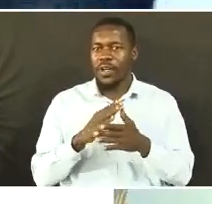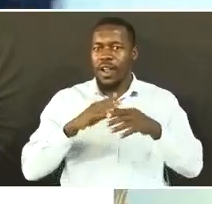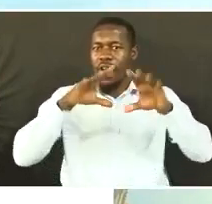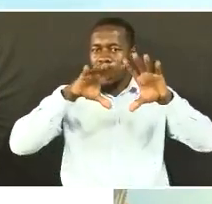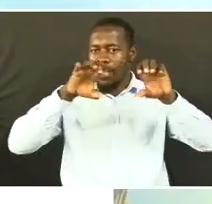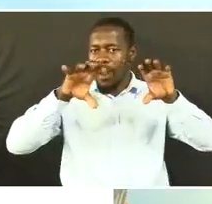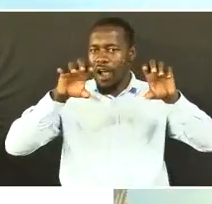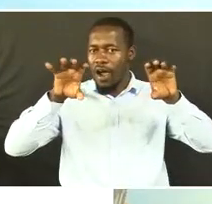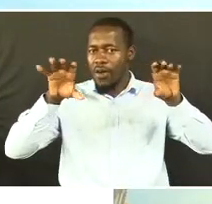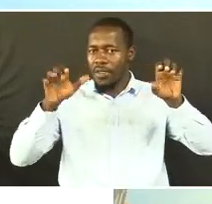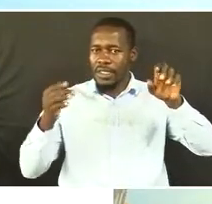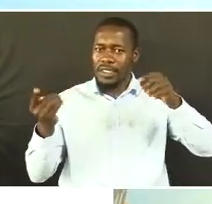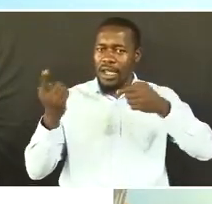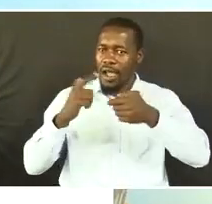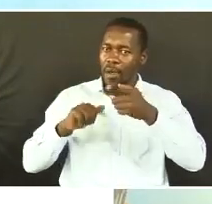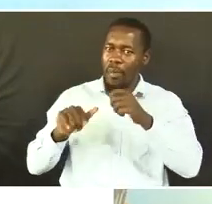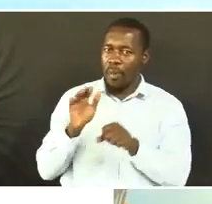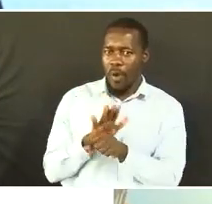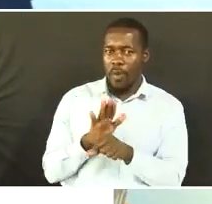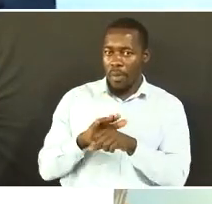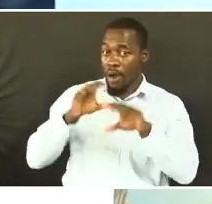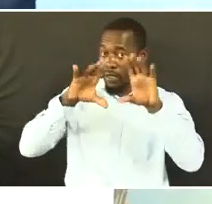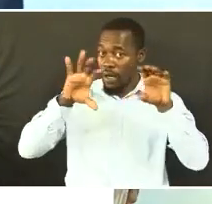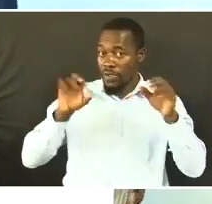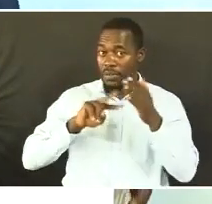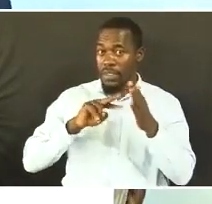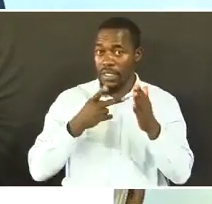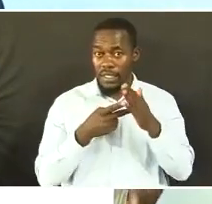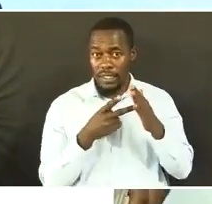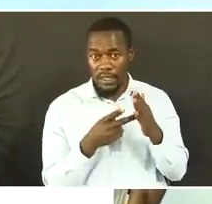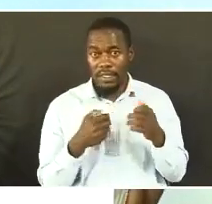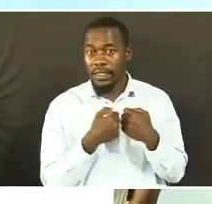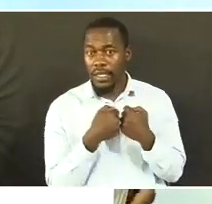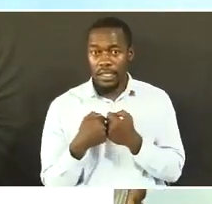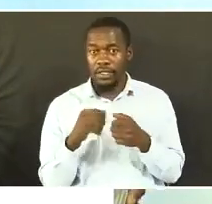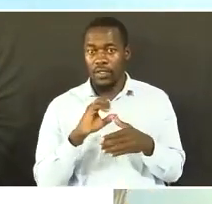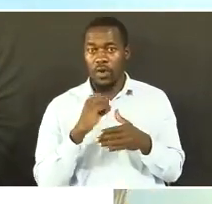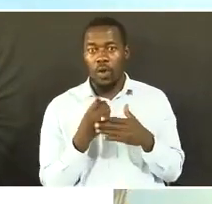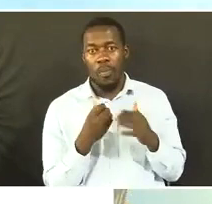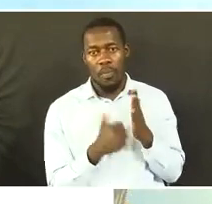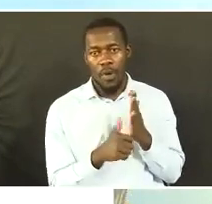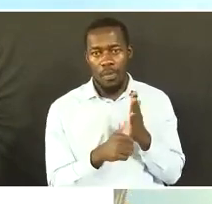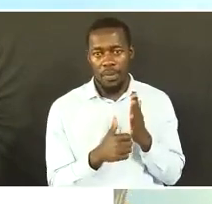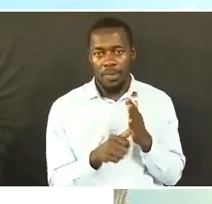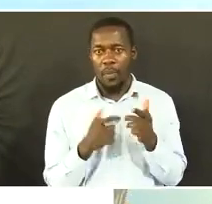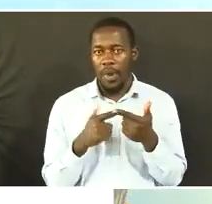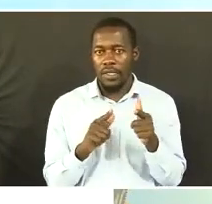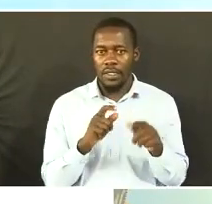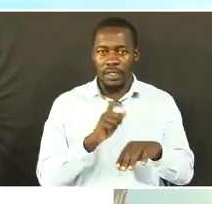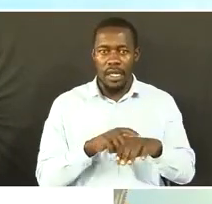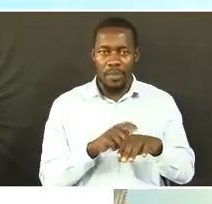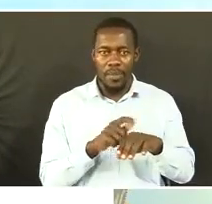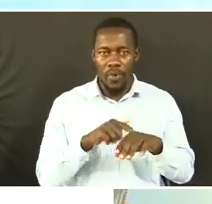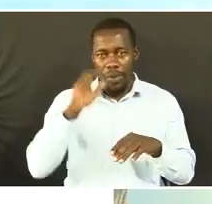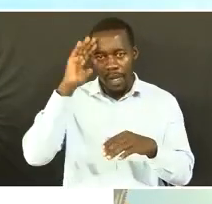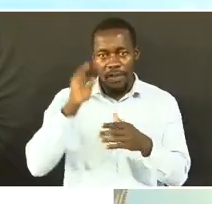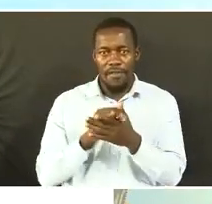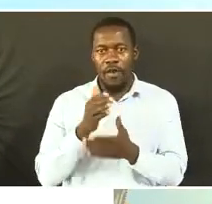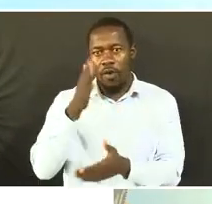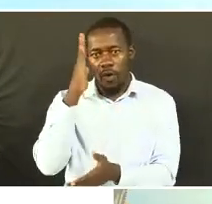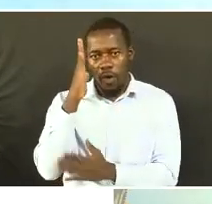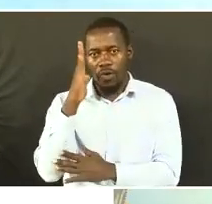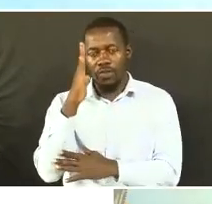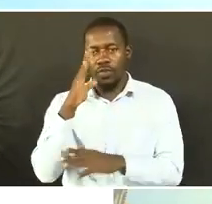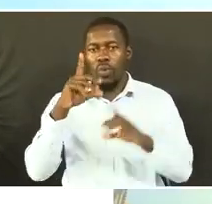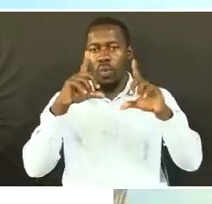And clouds indeed do overspread the skies of our existence. But in God's word, we find strength